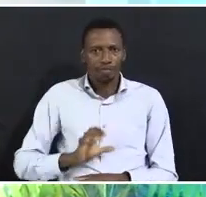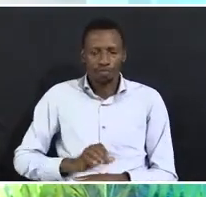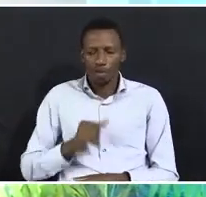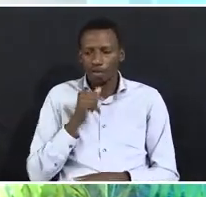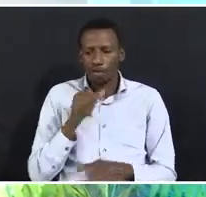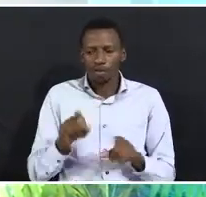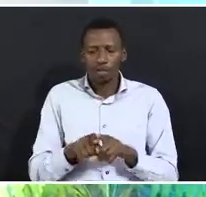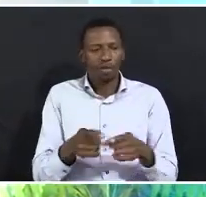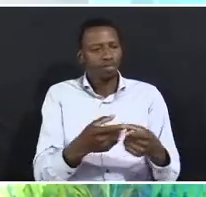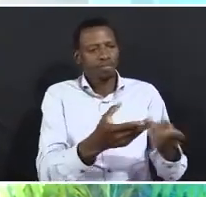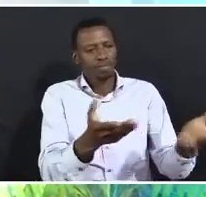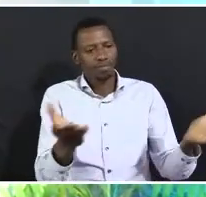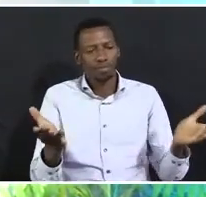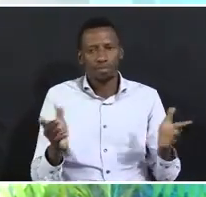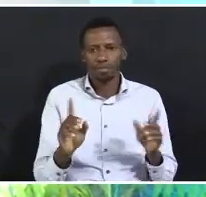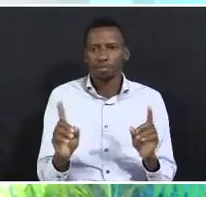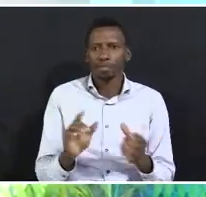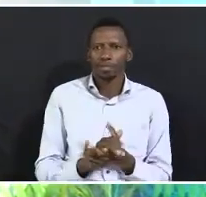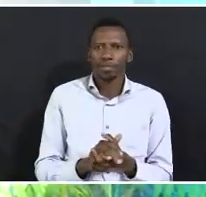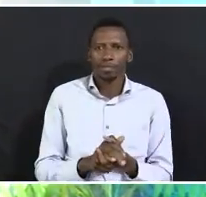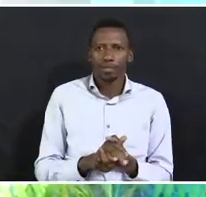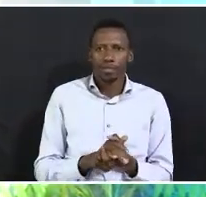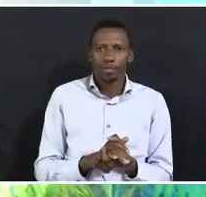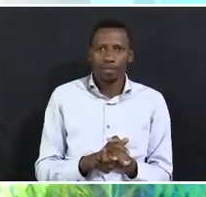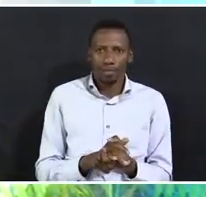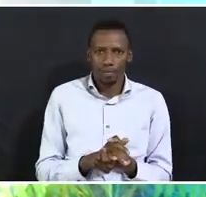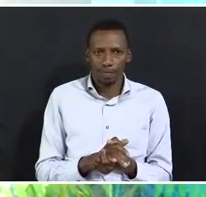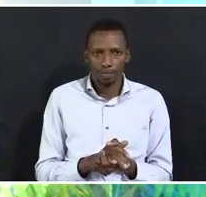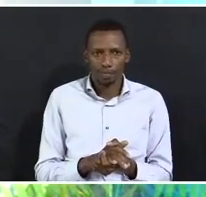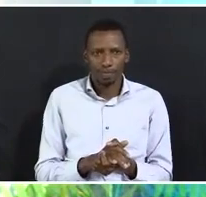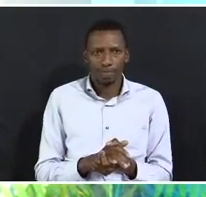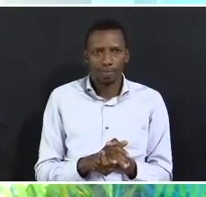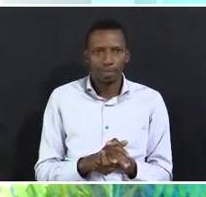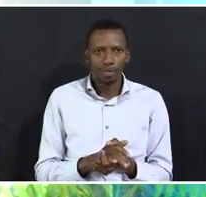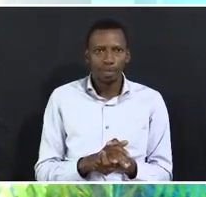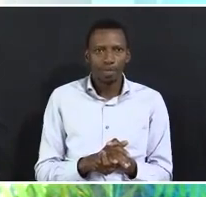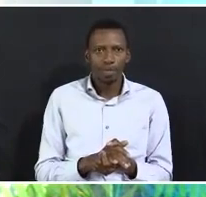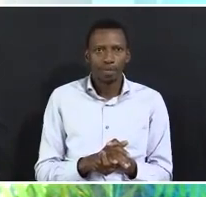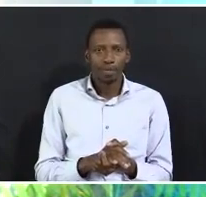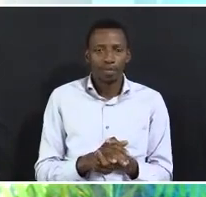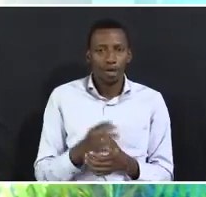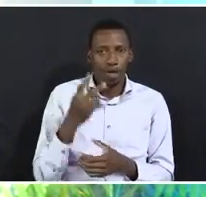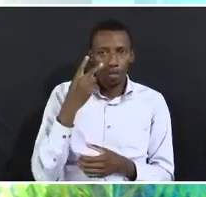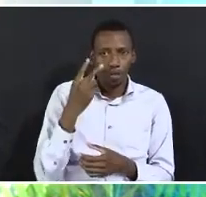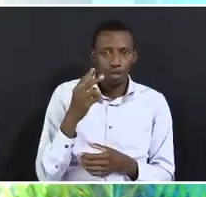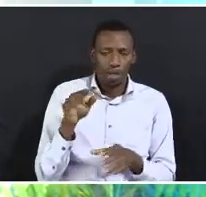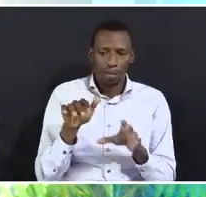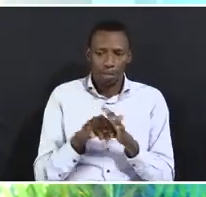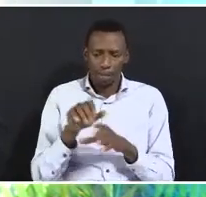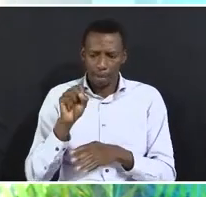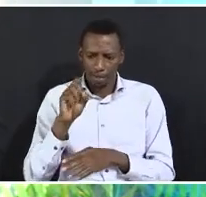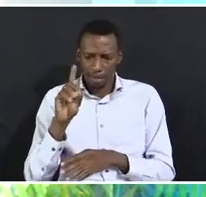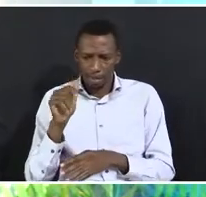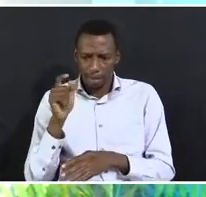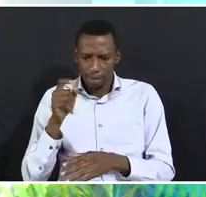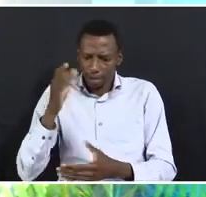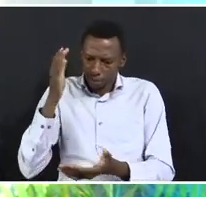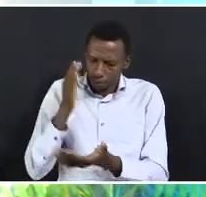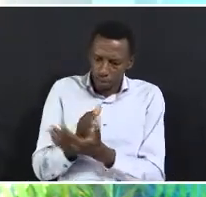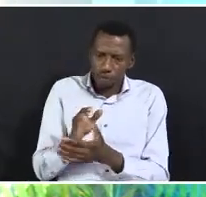men. You are not with me. So let me, you see, Adventist, you have to prove every point you are